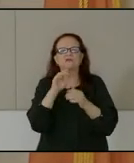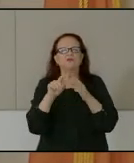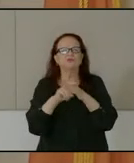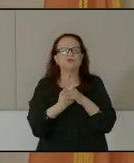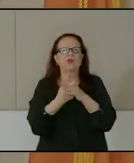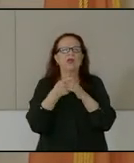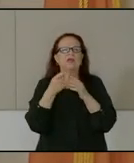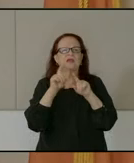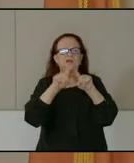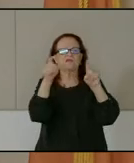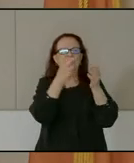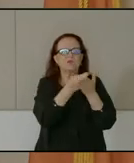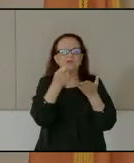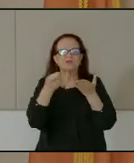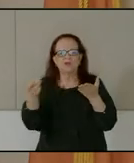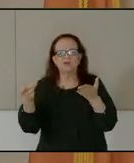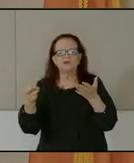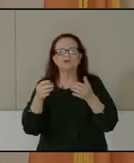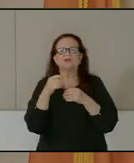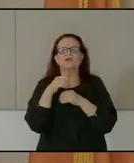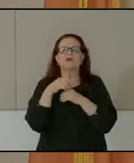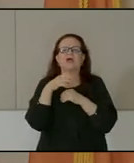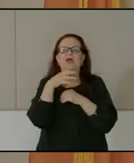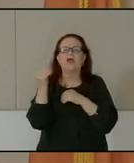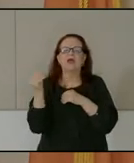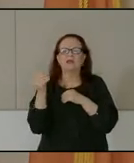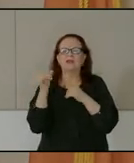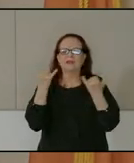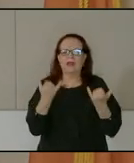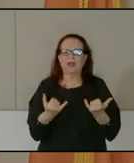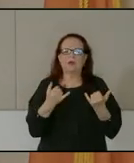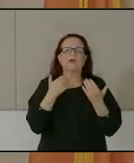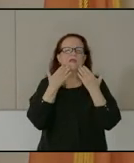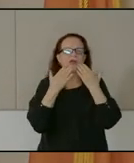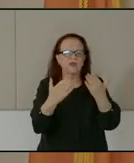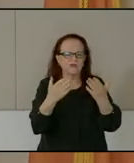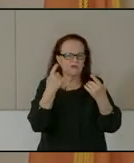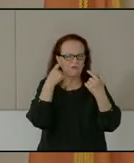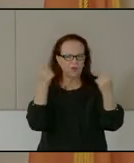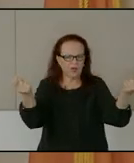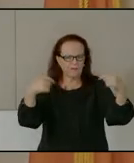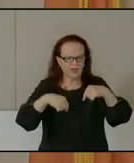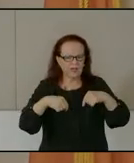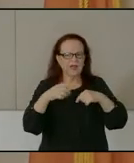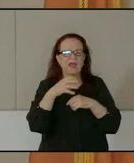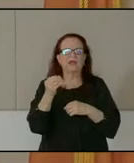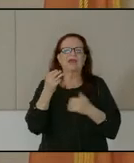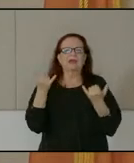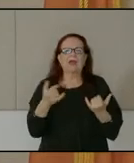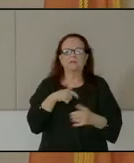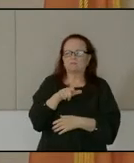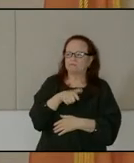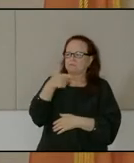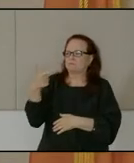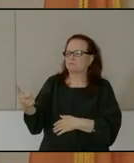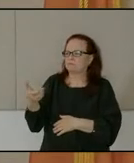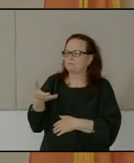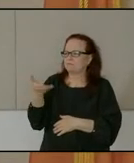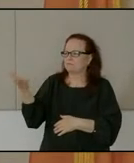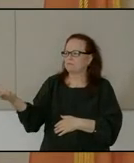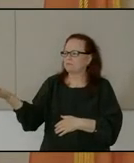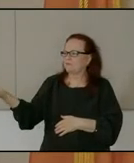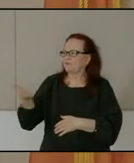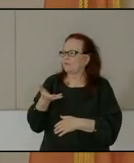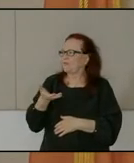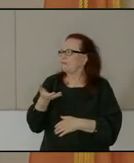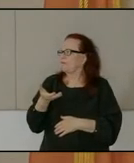resources for immigrants in the county. So with that, thank you so much for being here today. And I'll turn it over to Apolonio Morales from